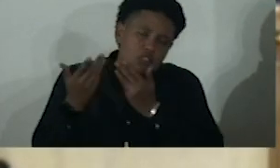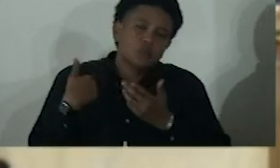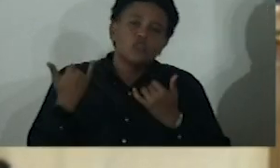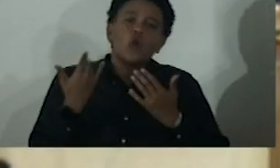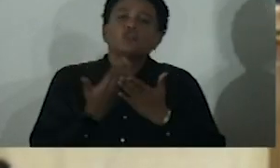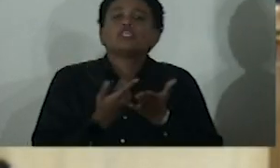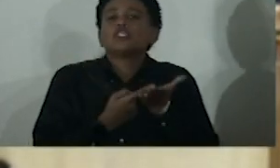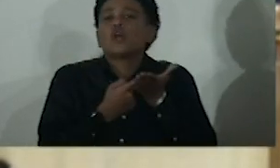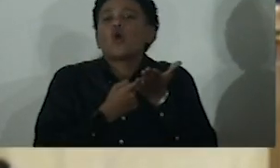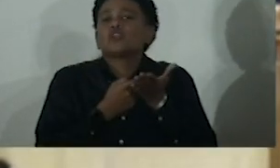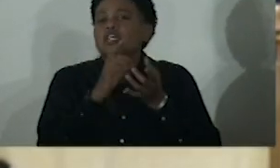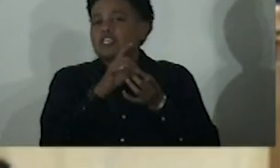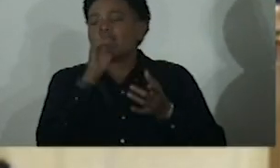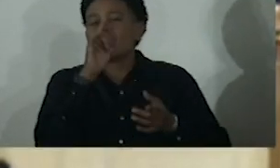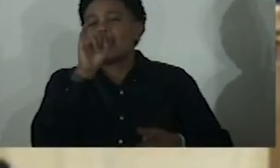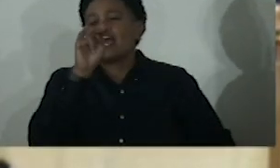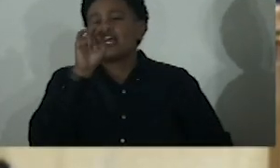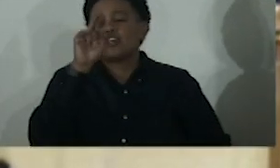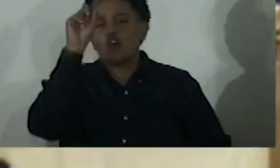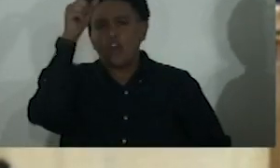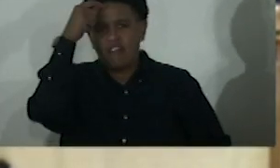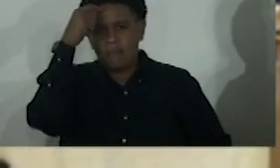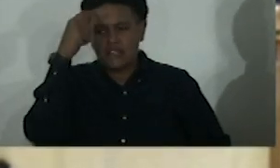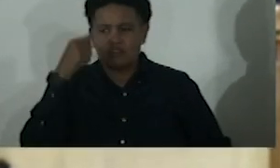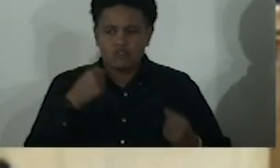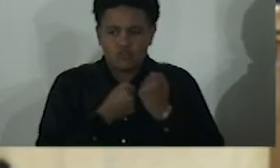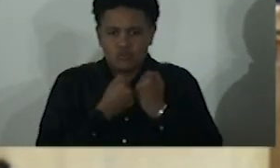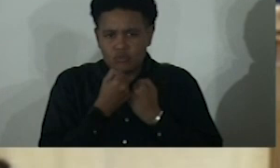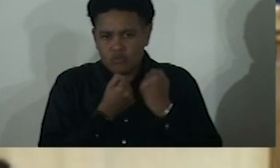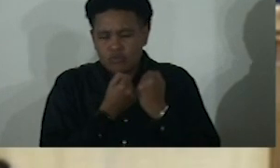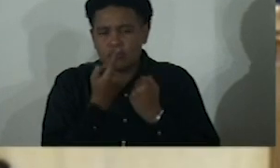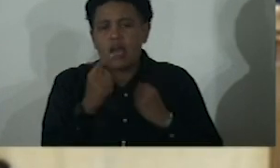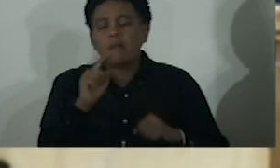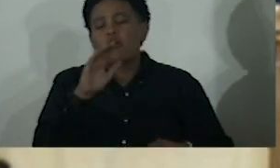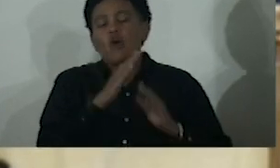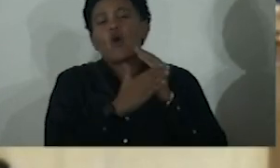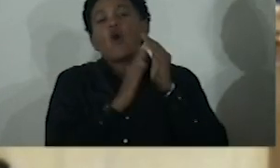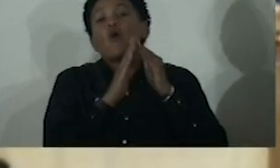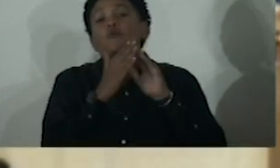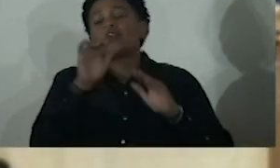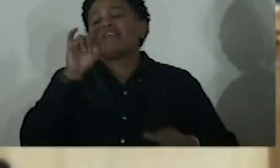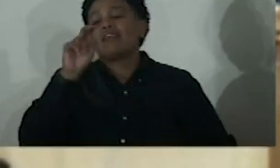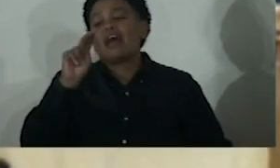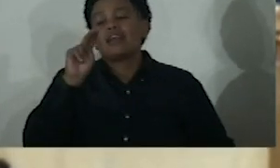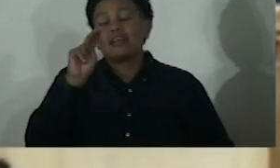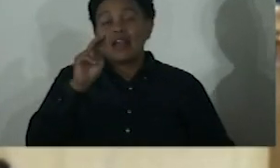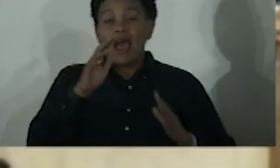negotiation through the intergovernmental machinery, the community of Latin American and Caribbean